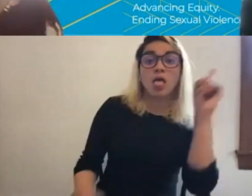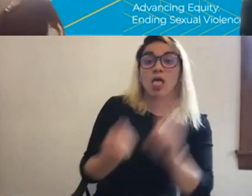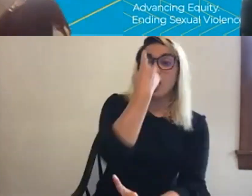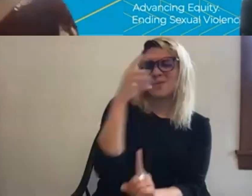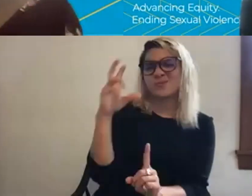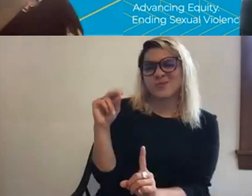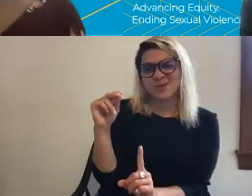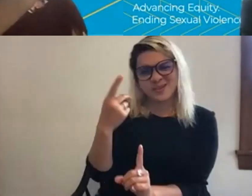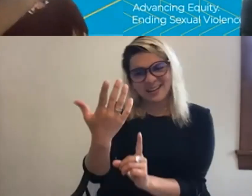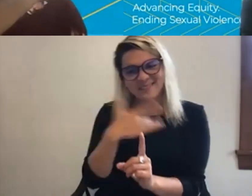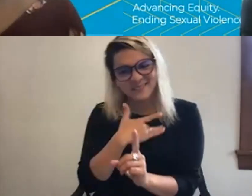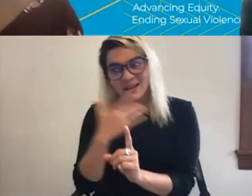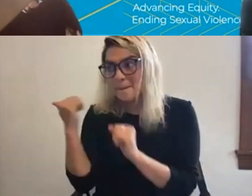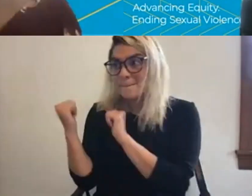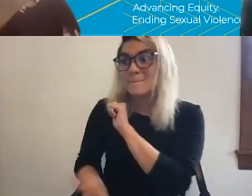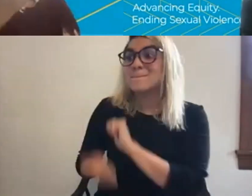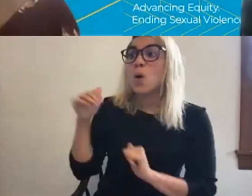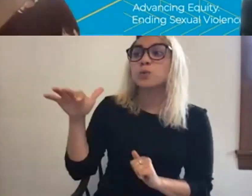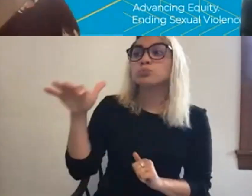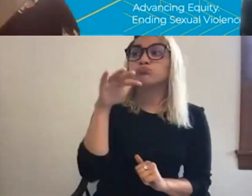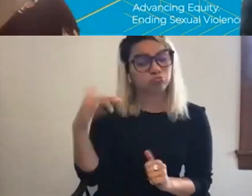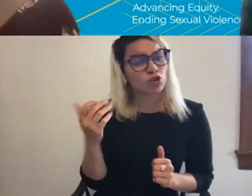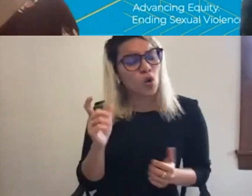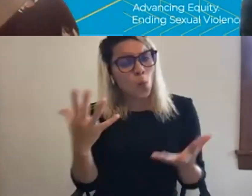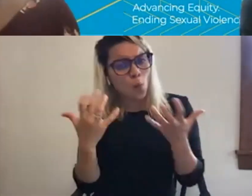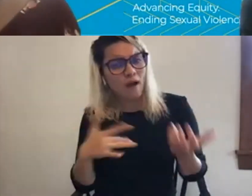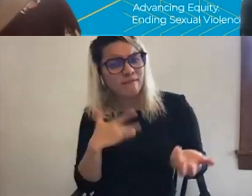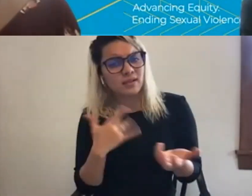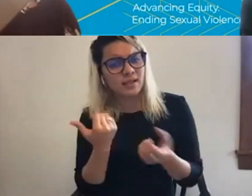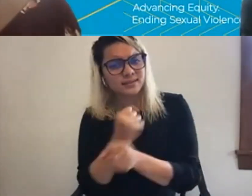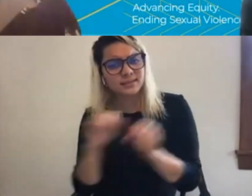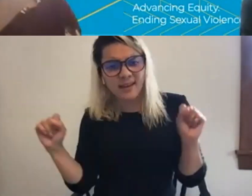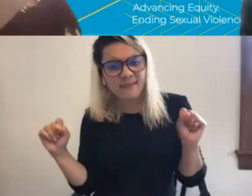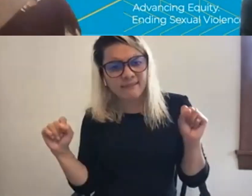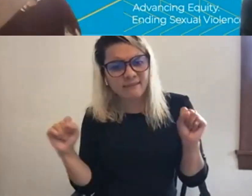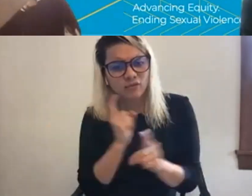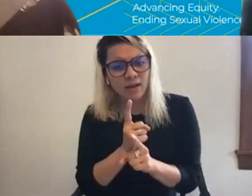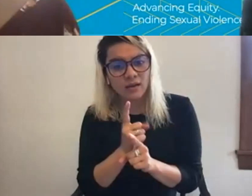safe and that people should feel like their voices should be heard and valued,